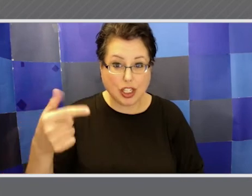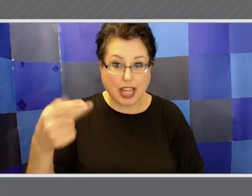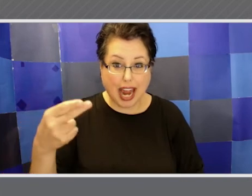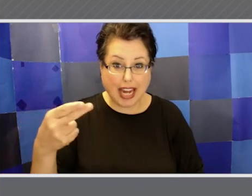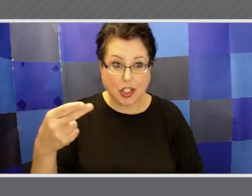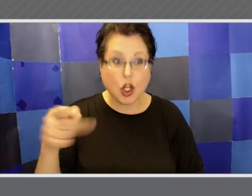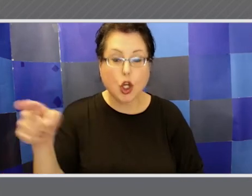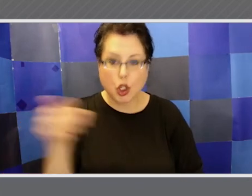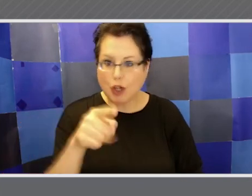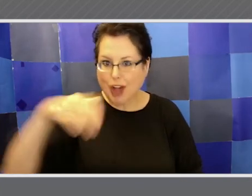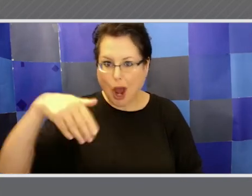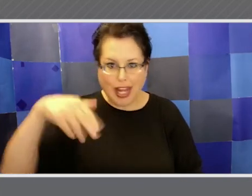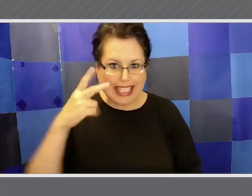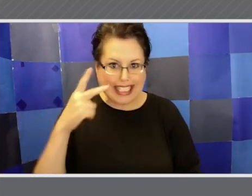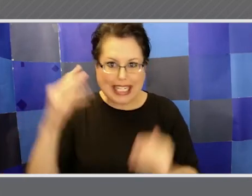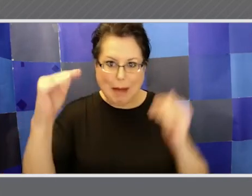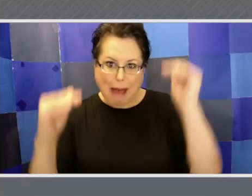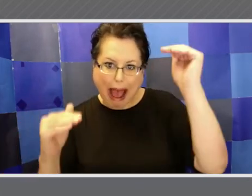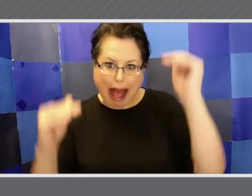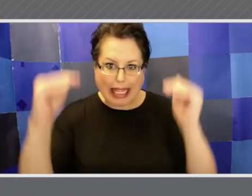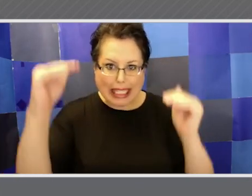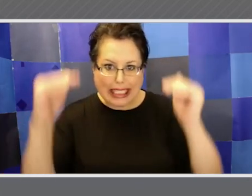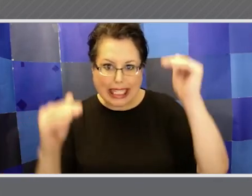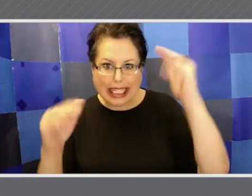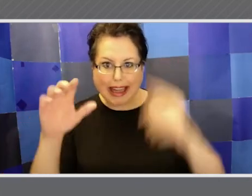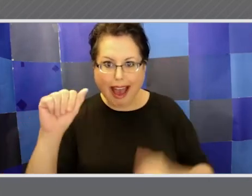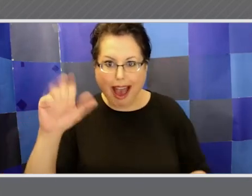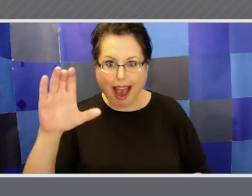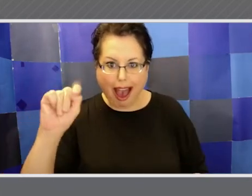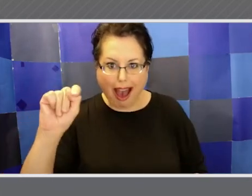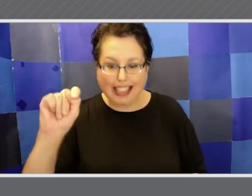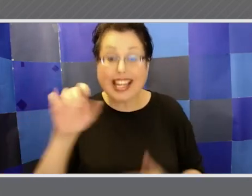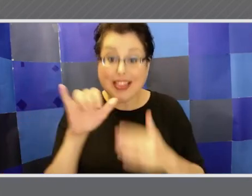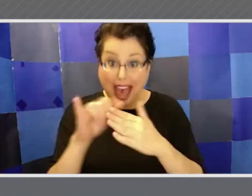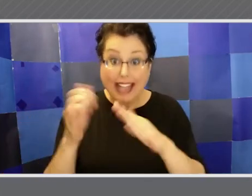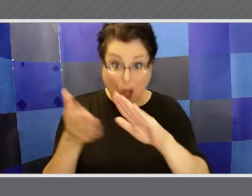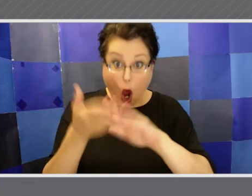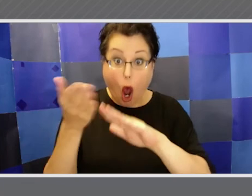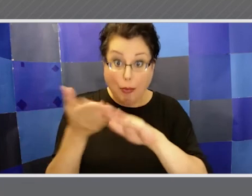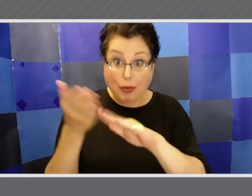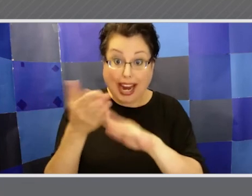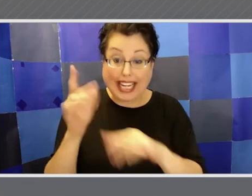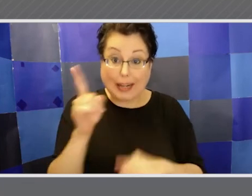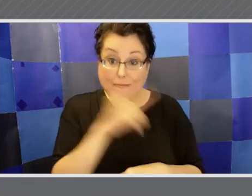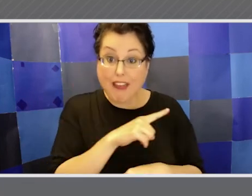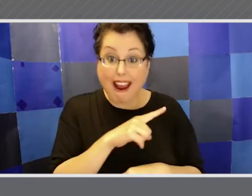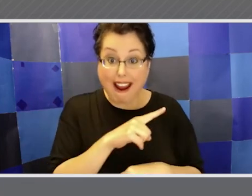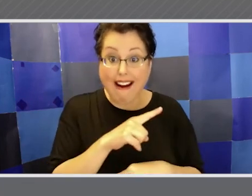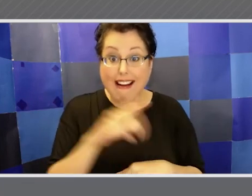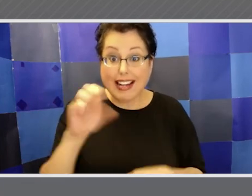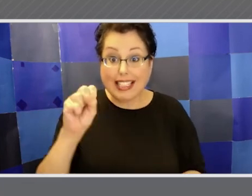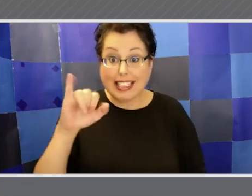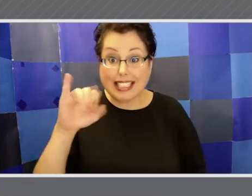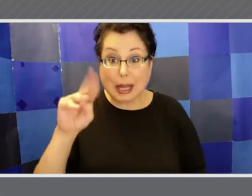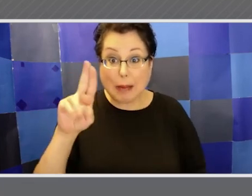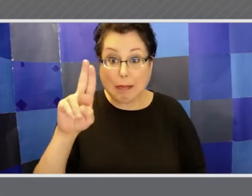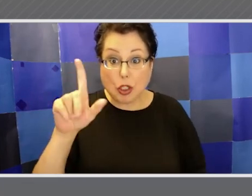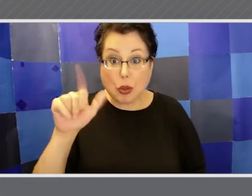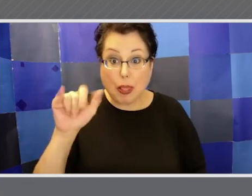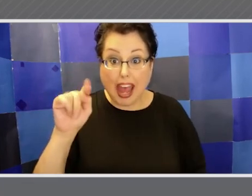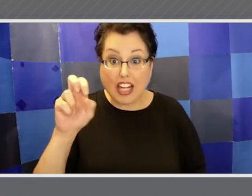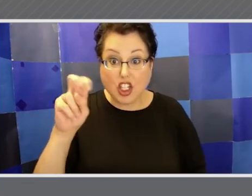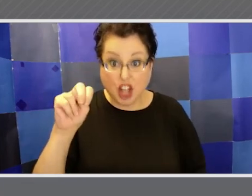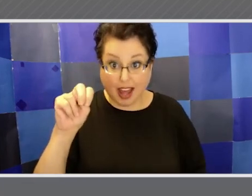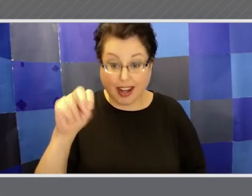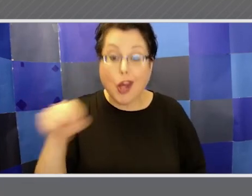act for operating. So this year's operating simulation will go live after the 2021 budget is amended to